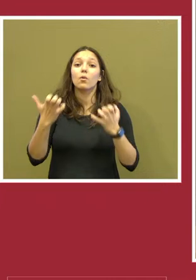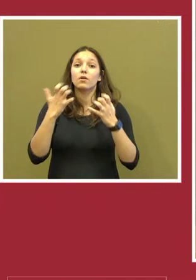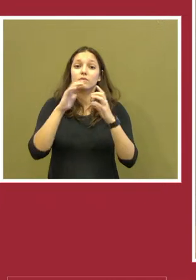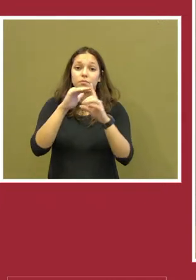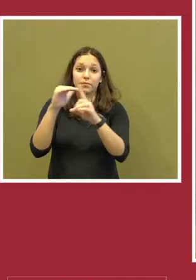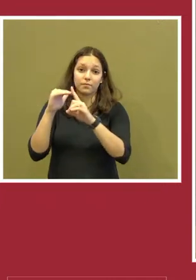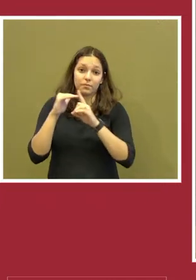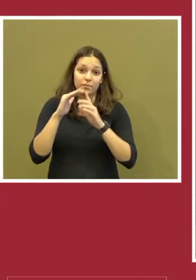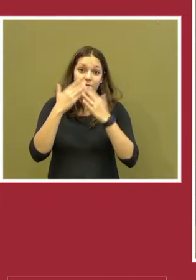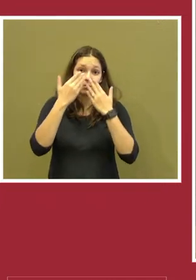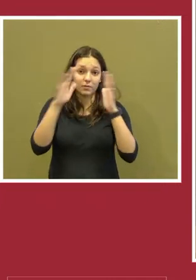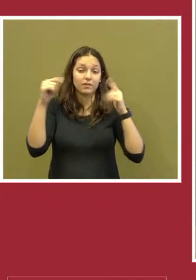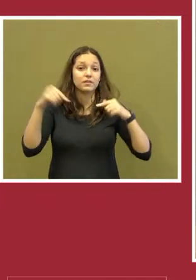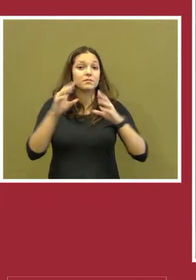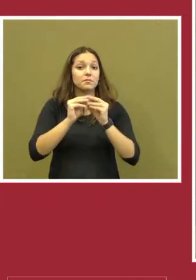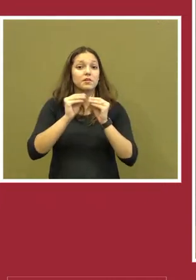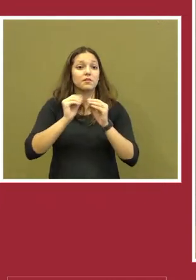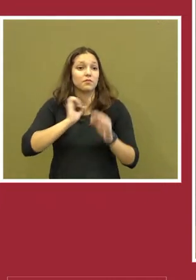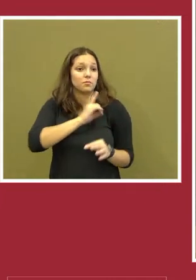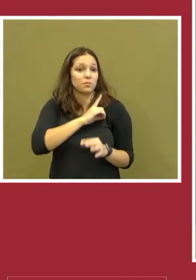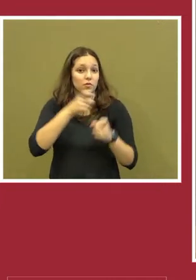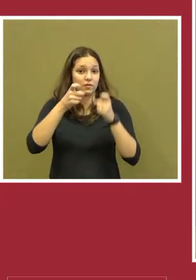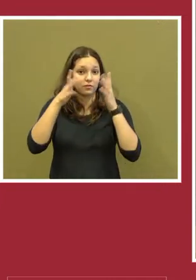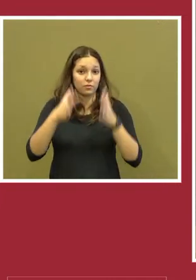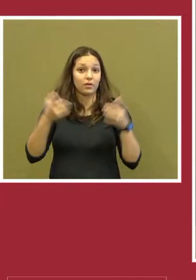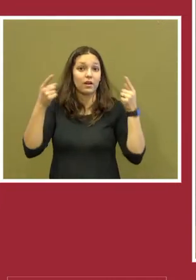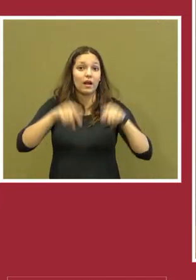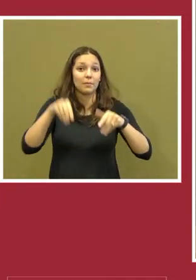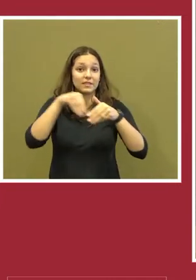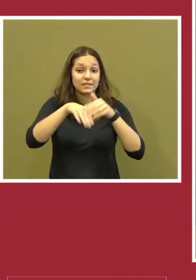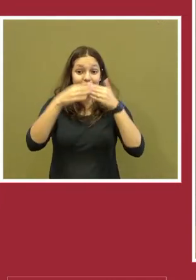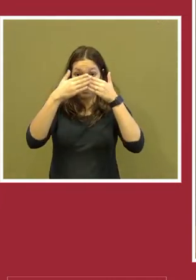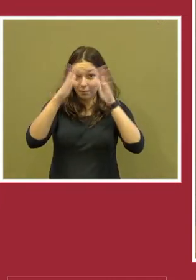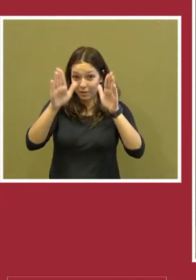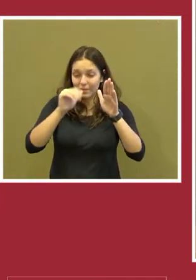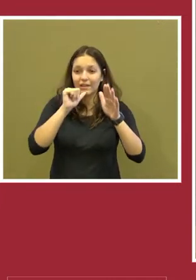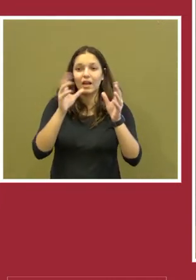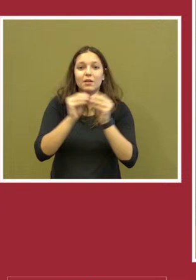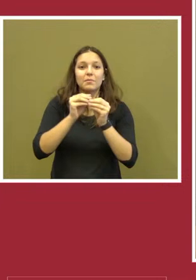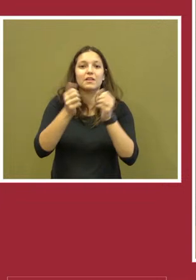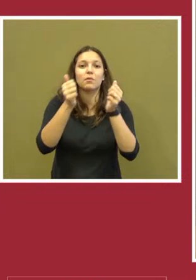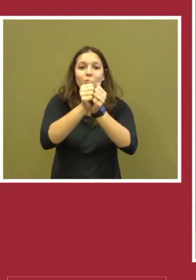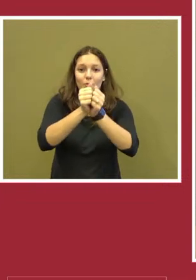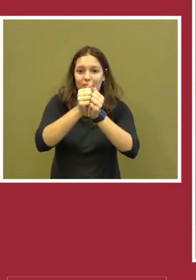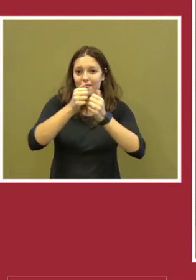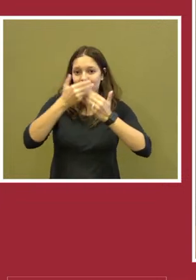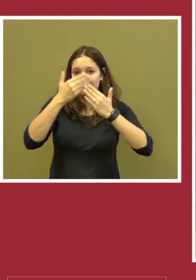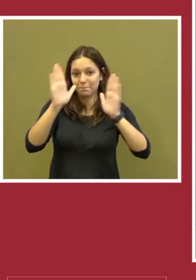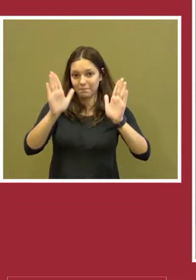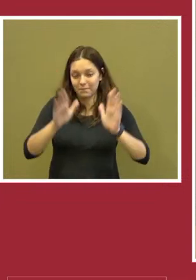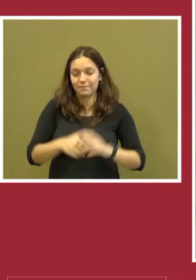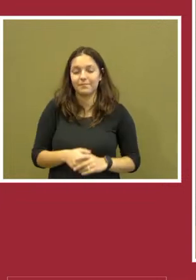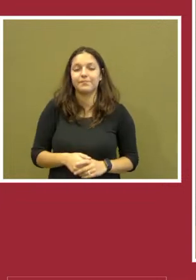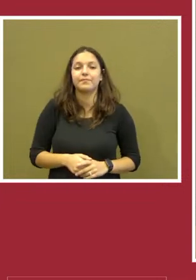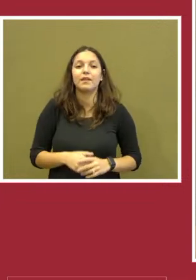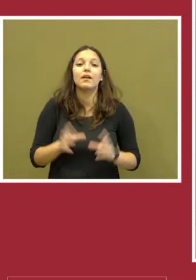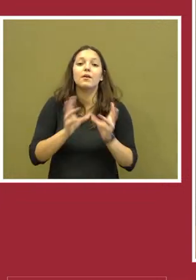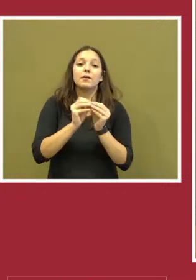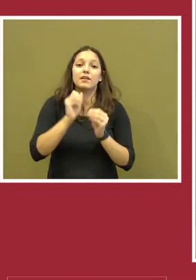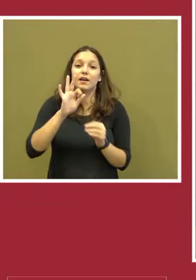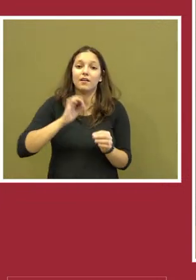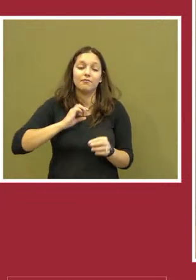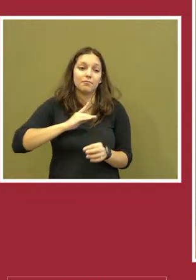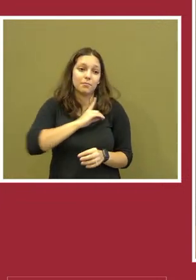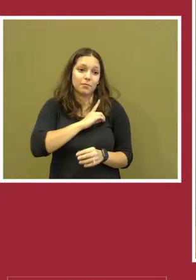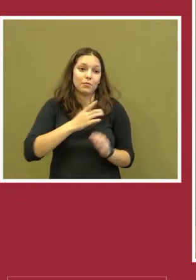public that while this is a meeting of the board of directors that takes place in public, it is not a meeting with the public. It is a meeting of the